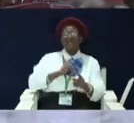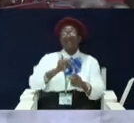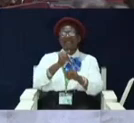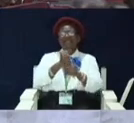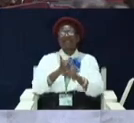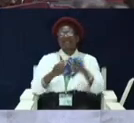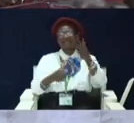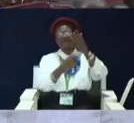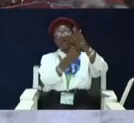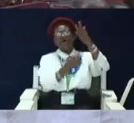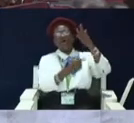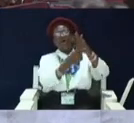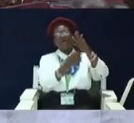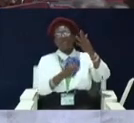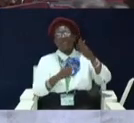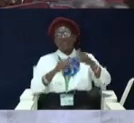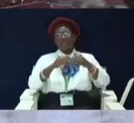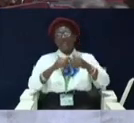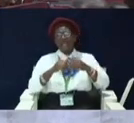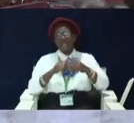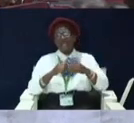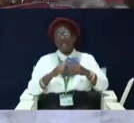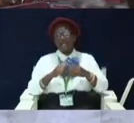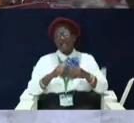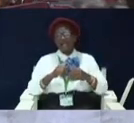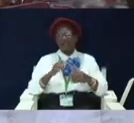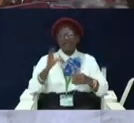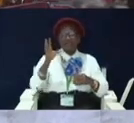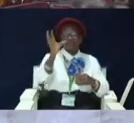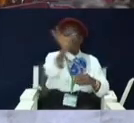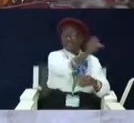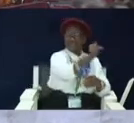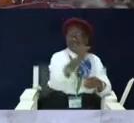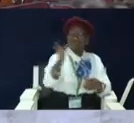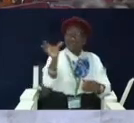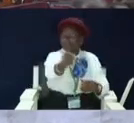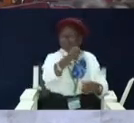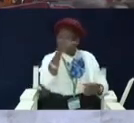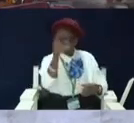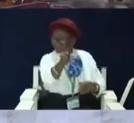robi. How about shaking hands with one or two people and say, keep digging, keep